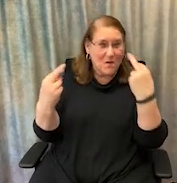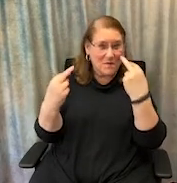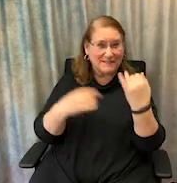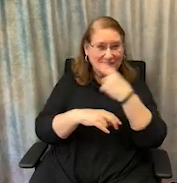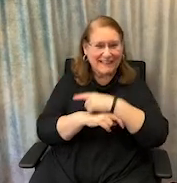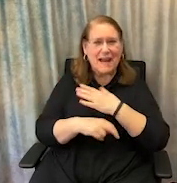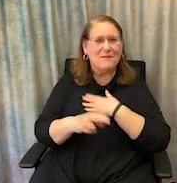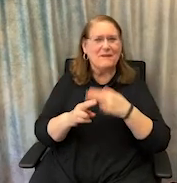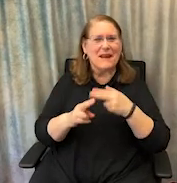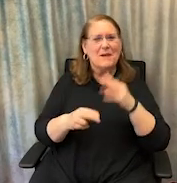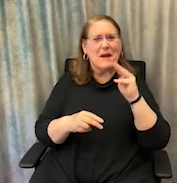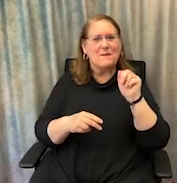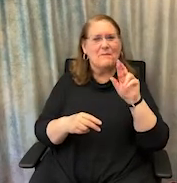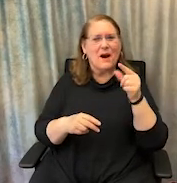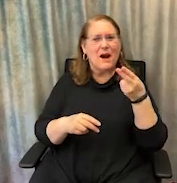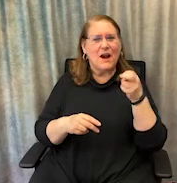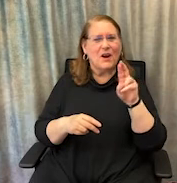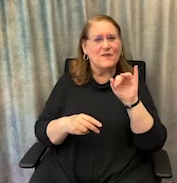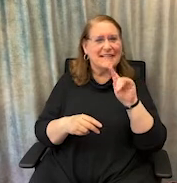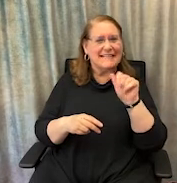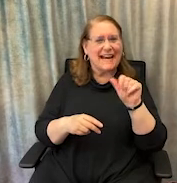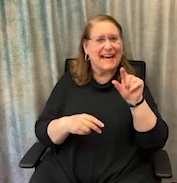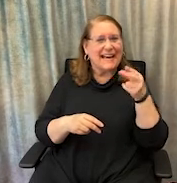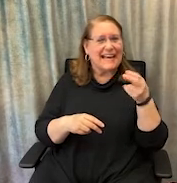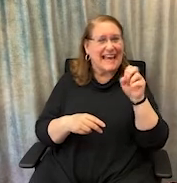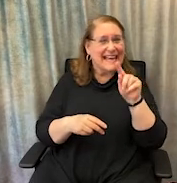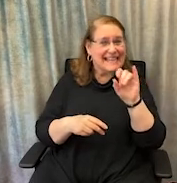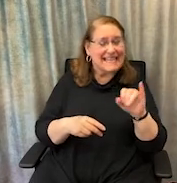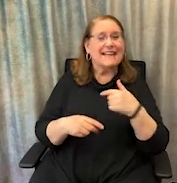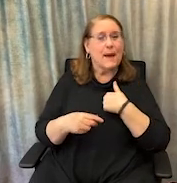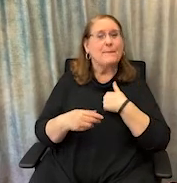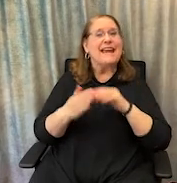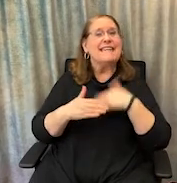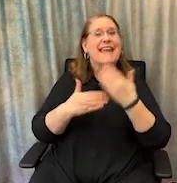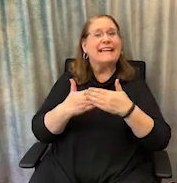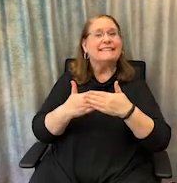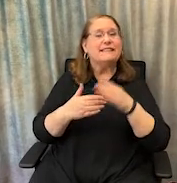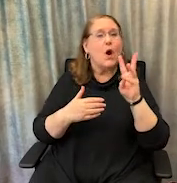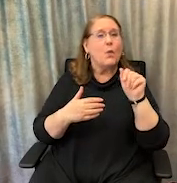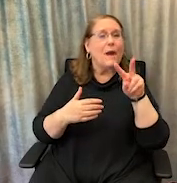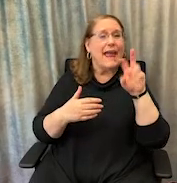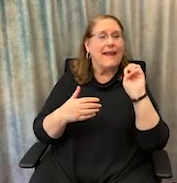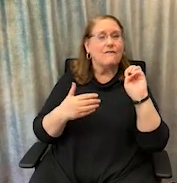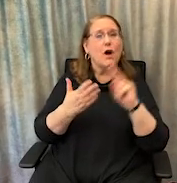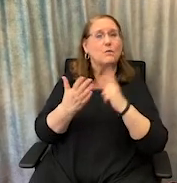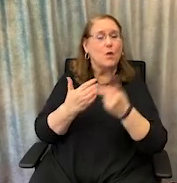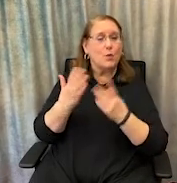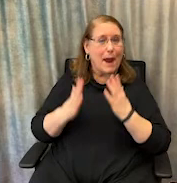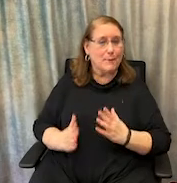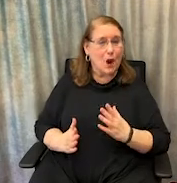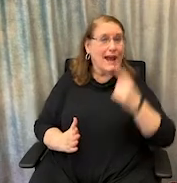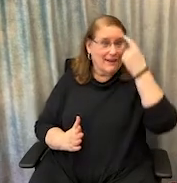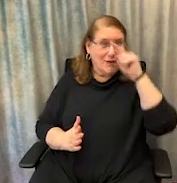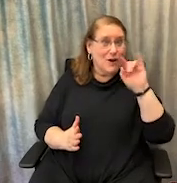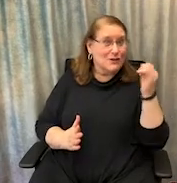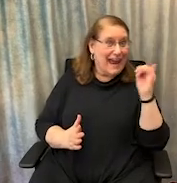in today. My name is Margherita Ghetti, and I am the Next Wave programmer. And on behalf of JFI, I